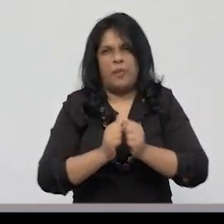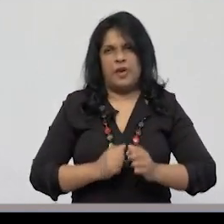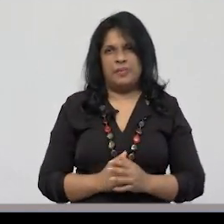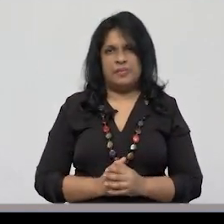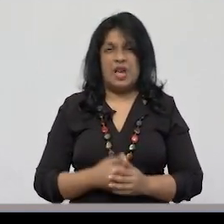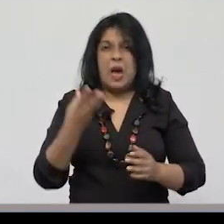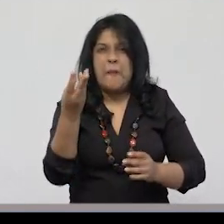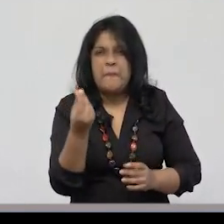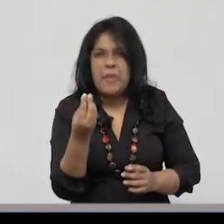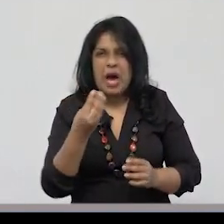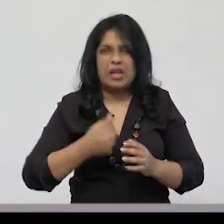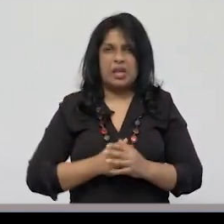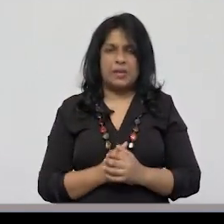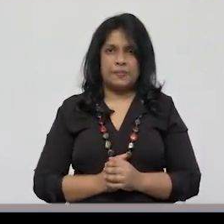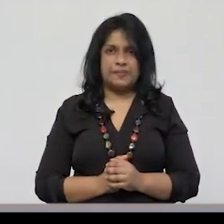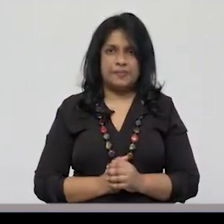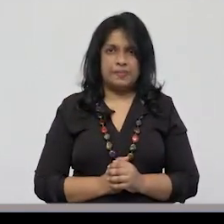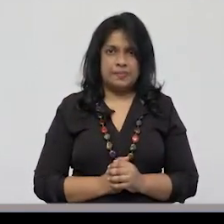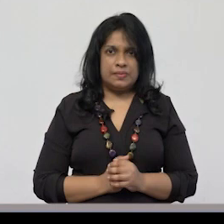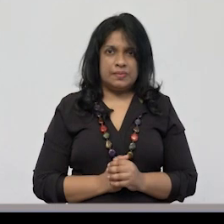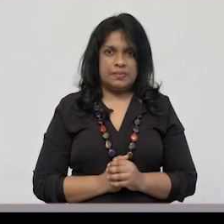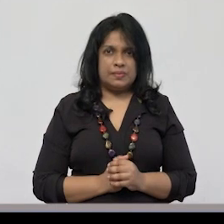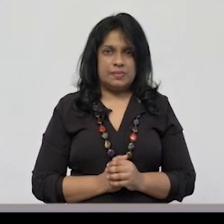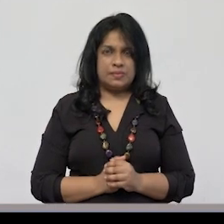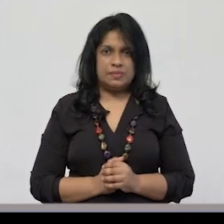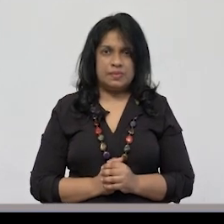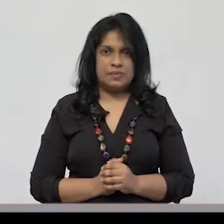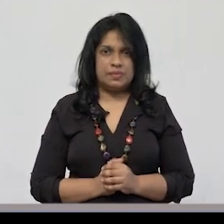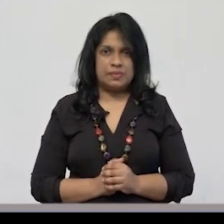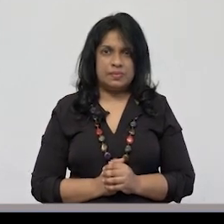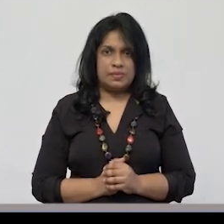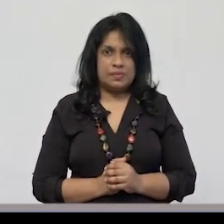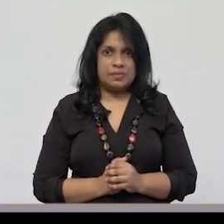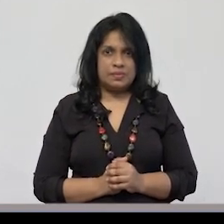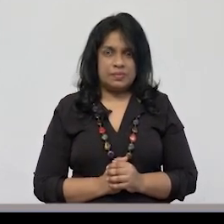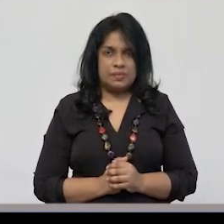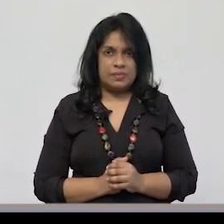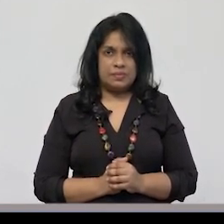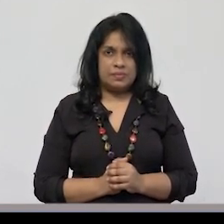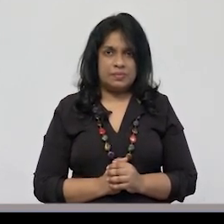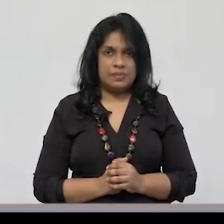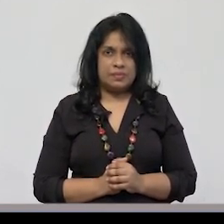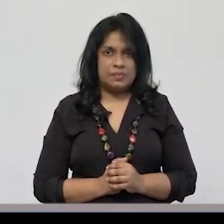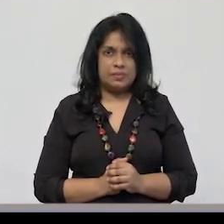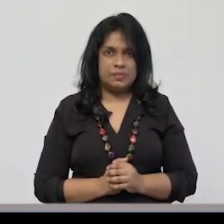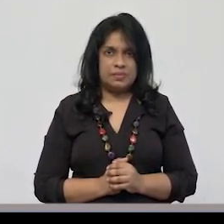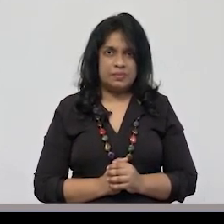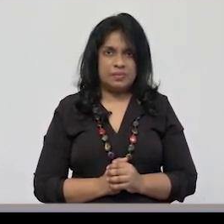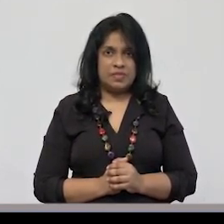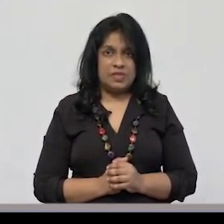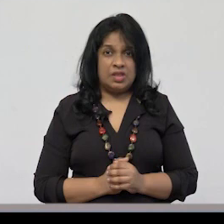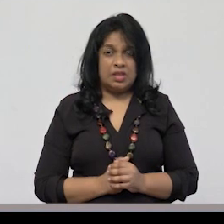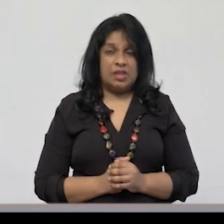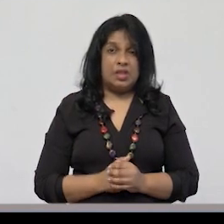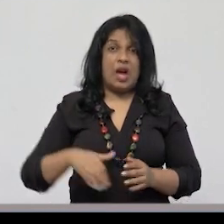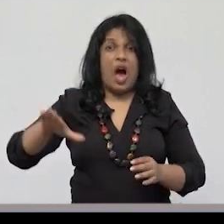happened? Your work has become your master. Some of you, you're yoked and in the desire to acquire things.